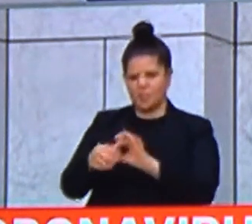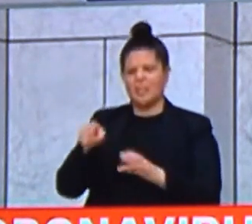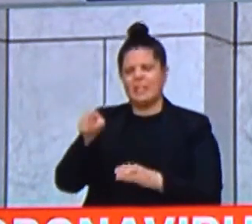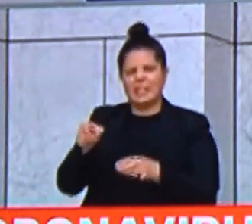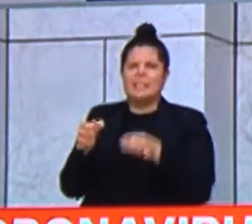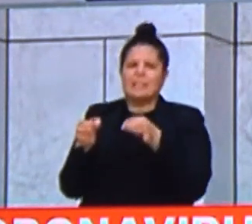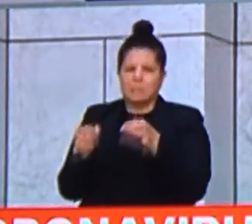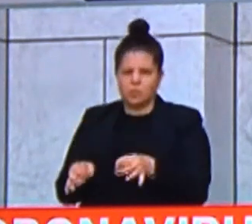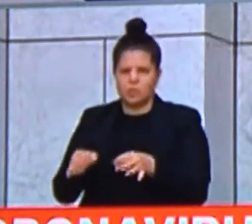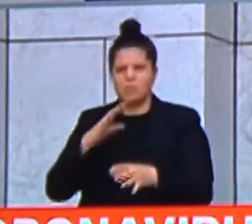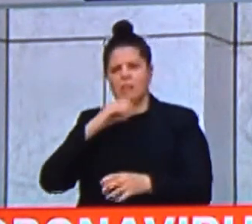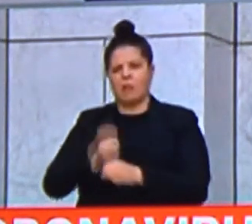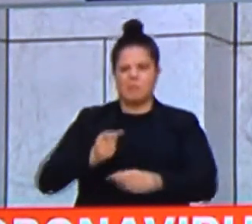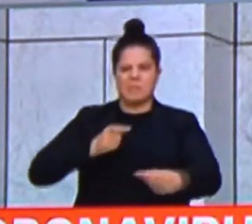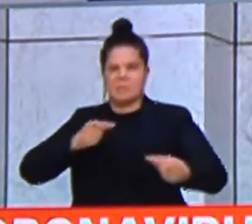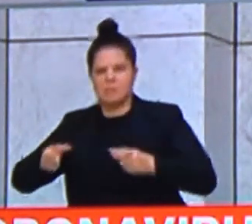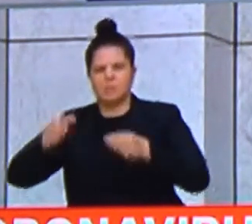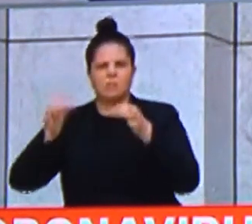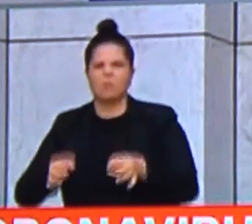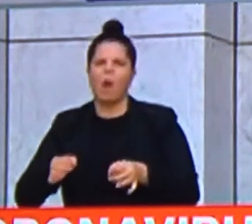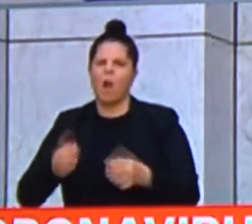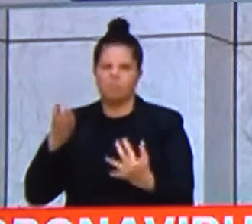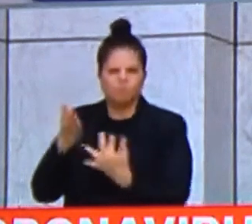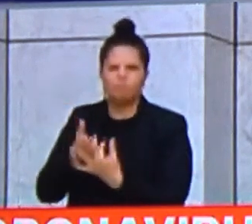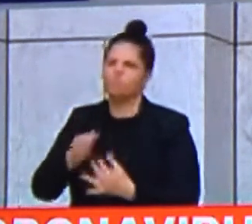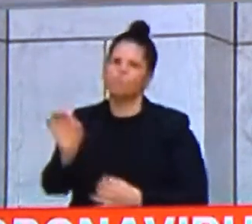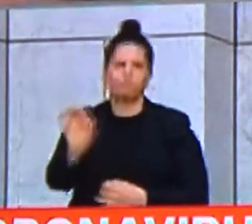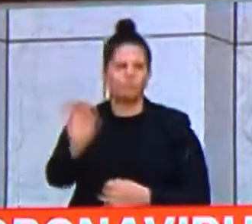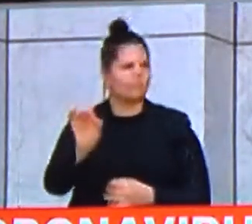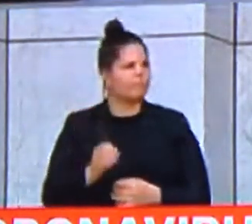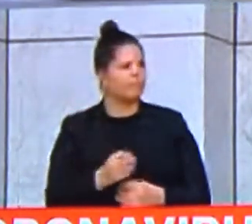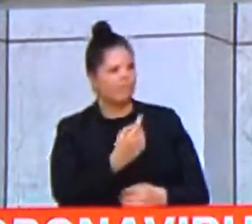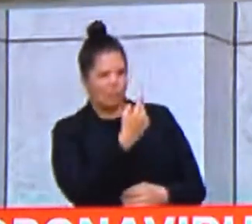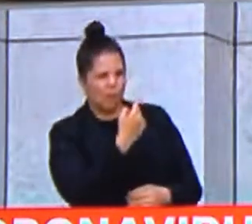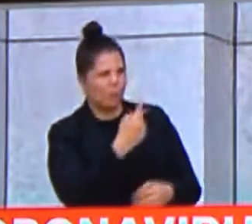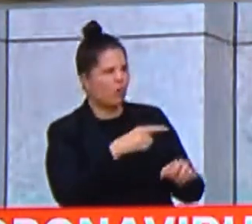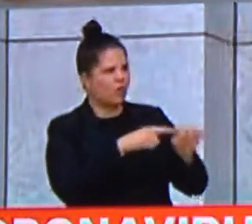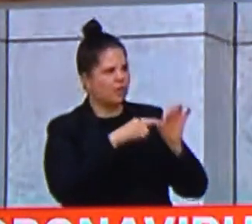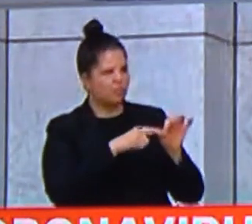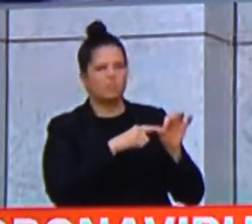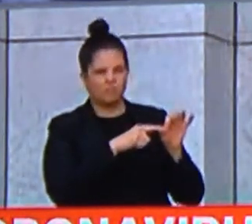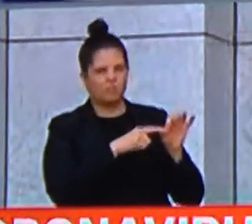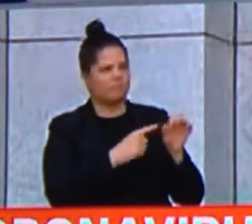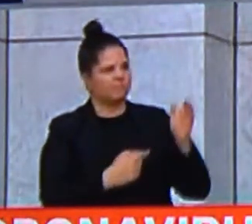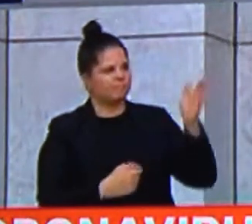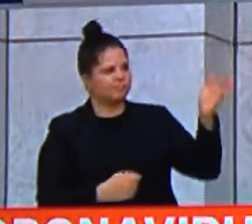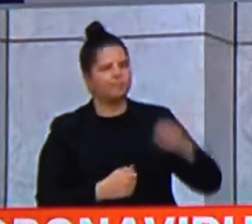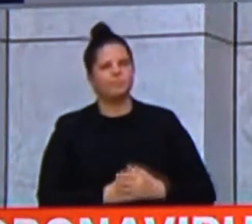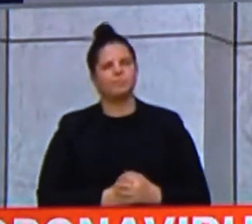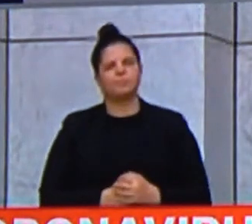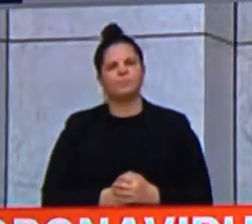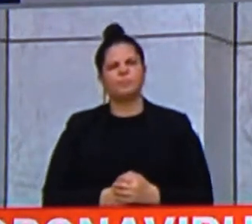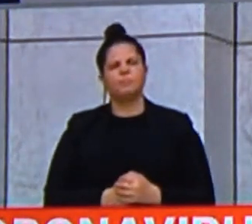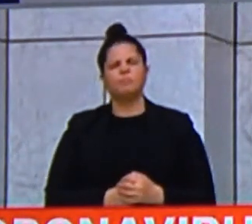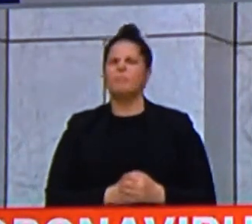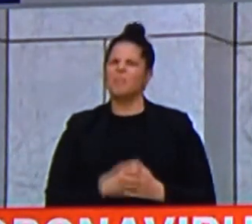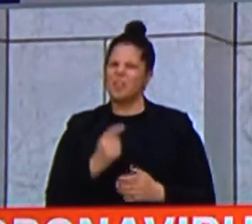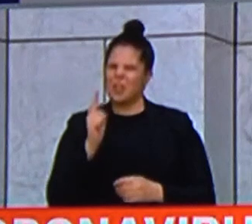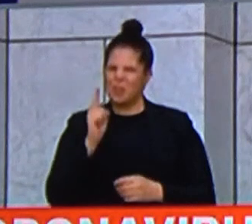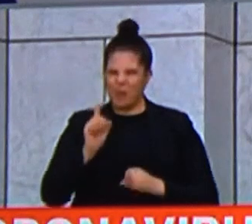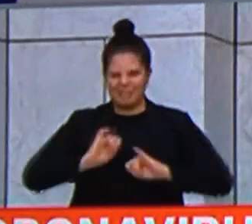idea, but I think it's very dangerous to make ironclad comparisons between countries. The fatality rate is the